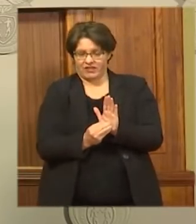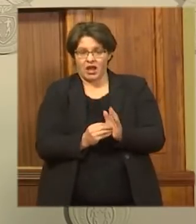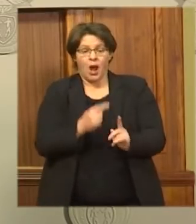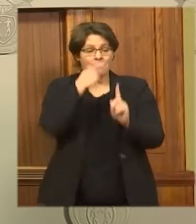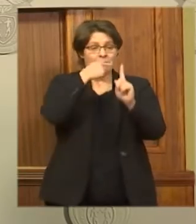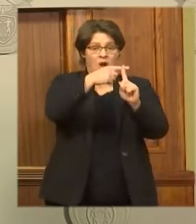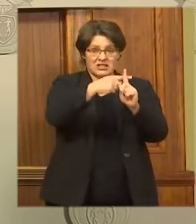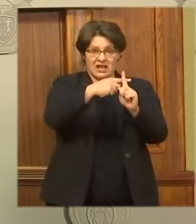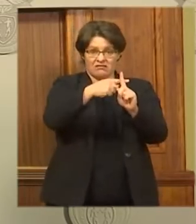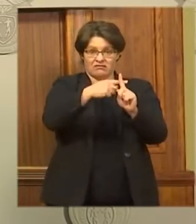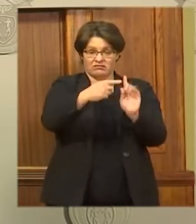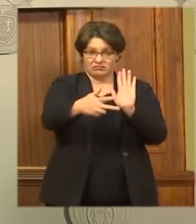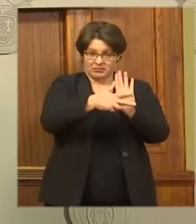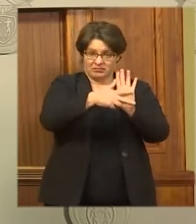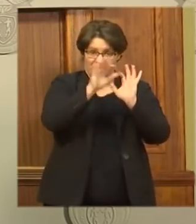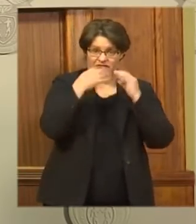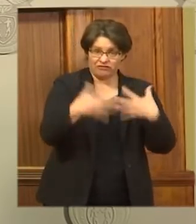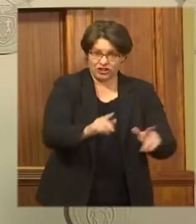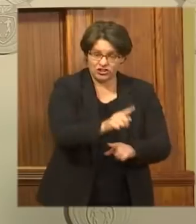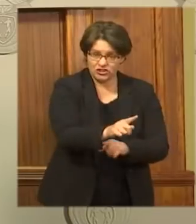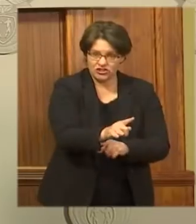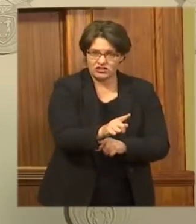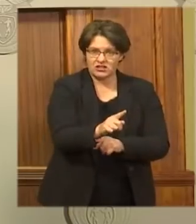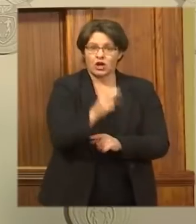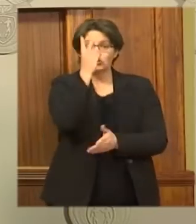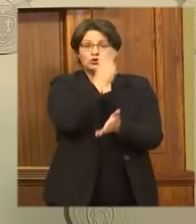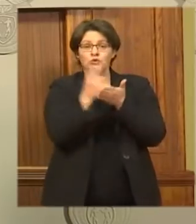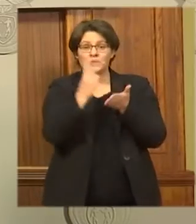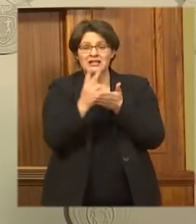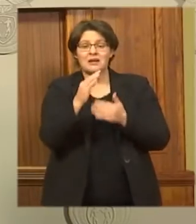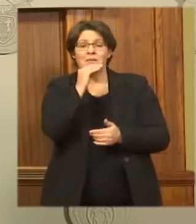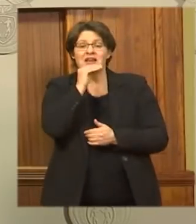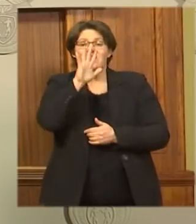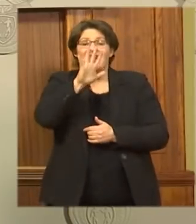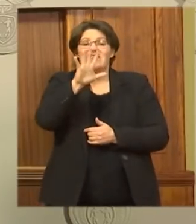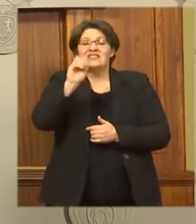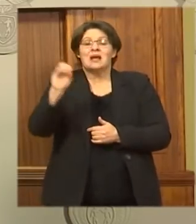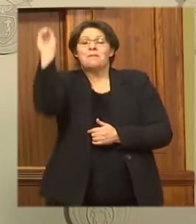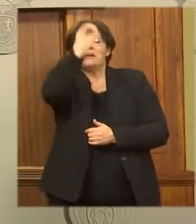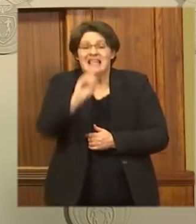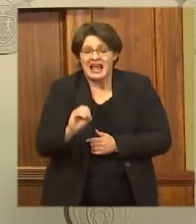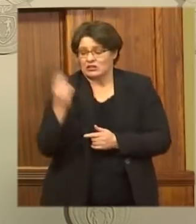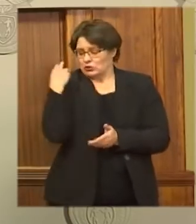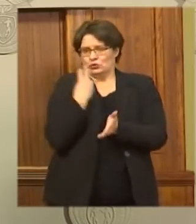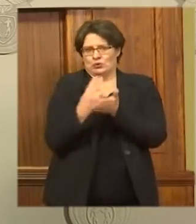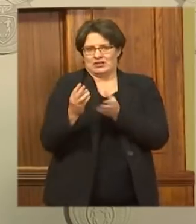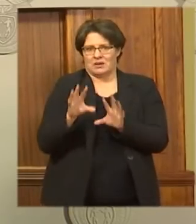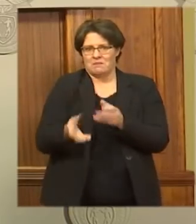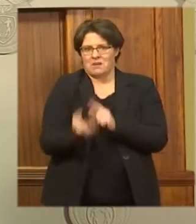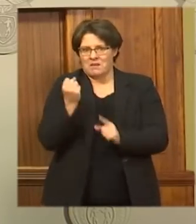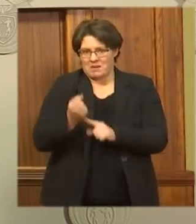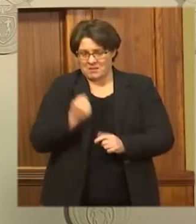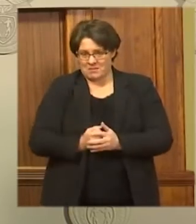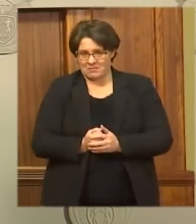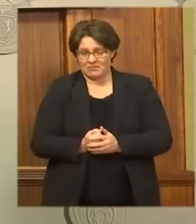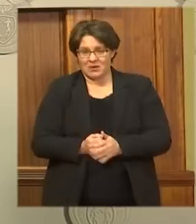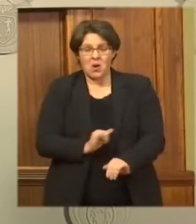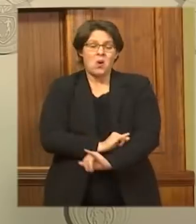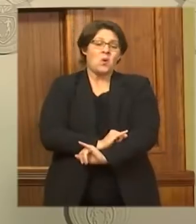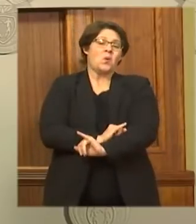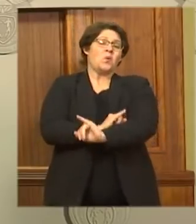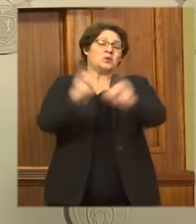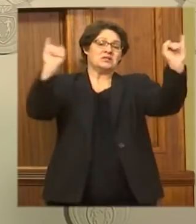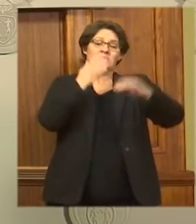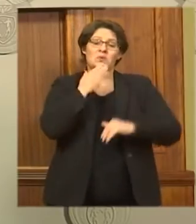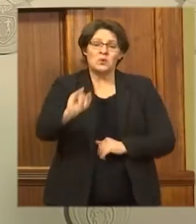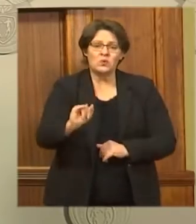confirmed cases have been recorded over the last 2 weeks. The Western Cape has so far been hardest